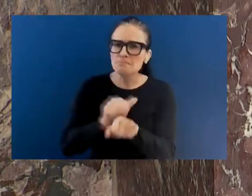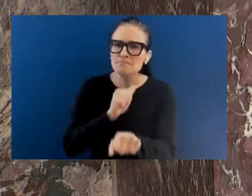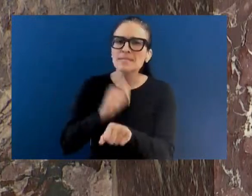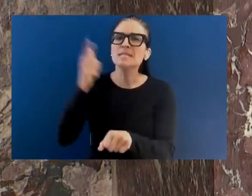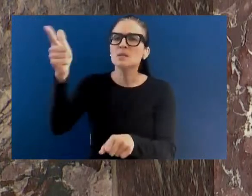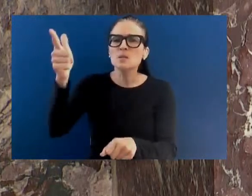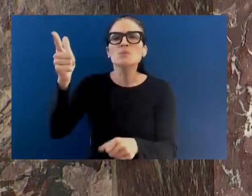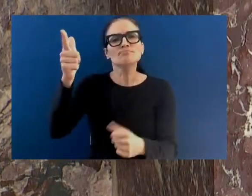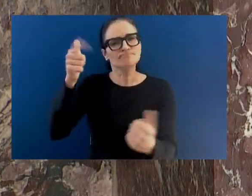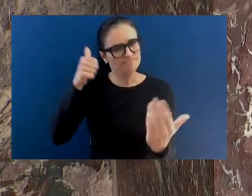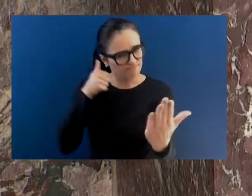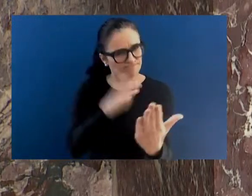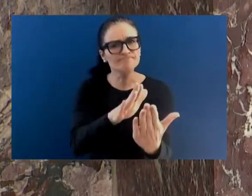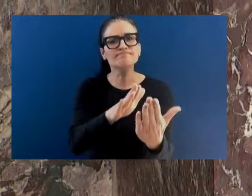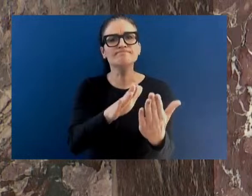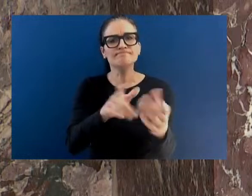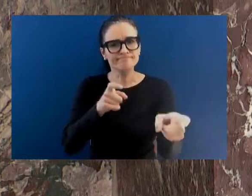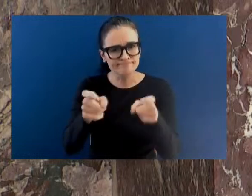government?